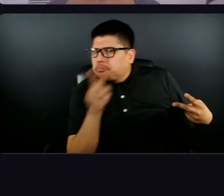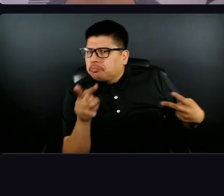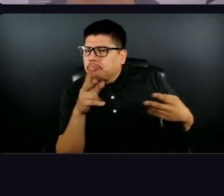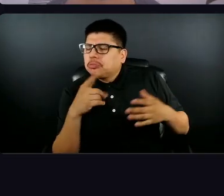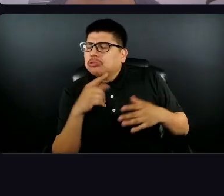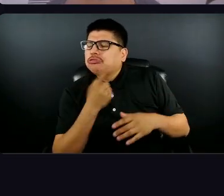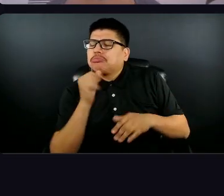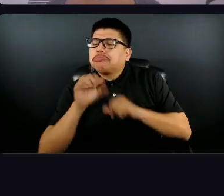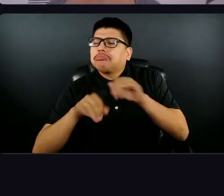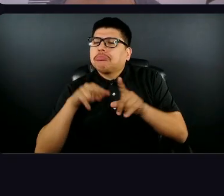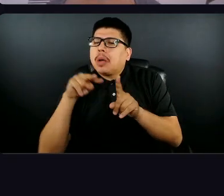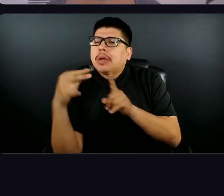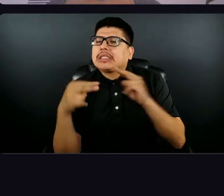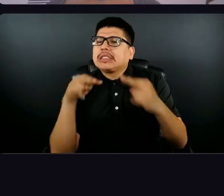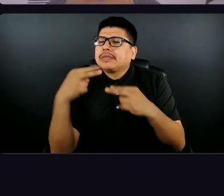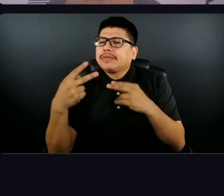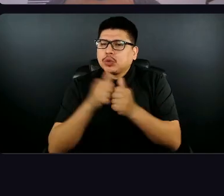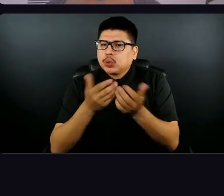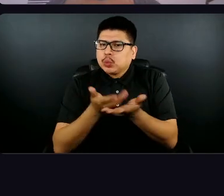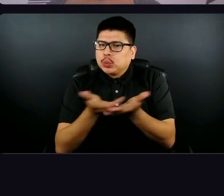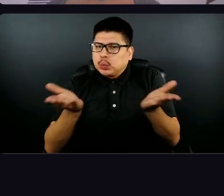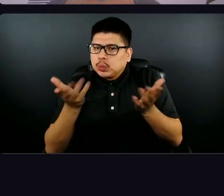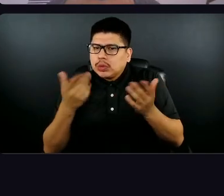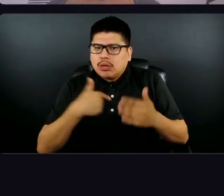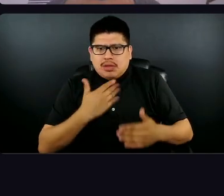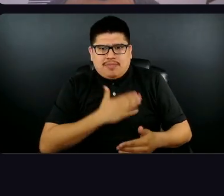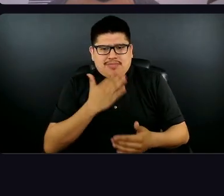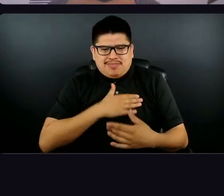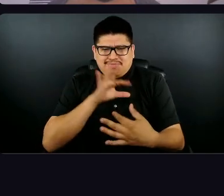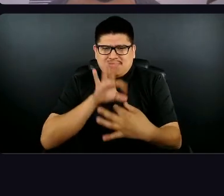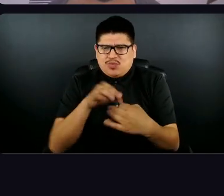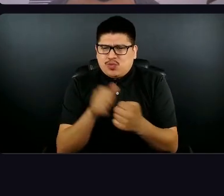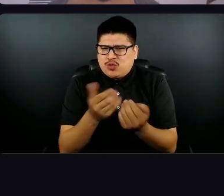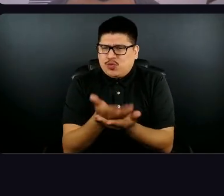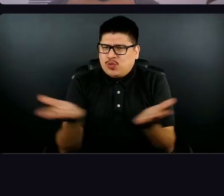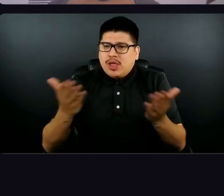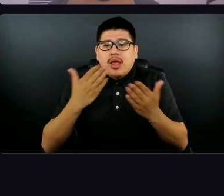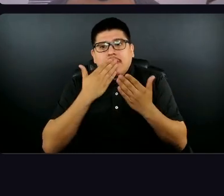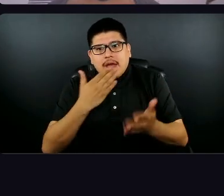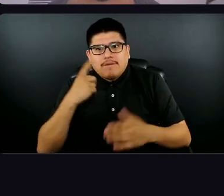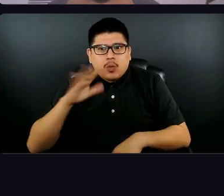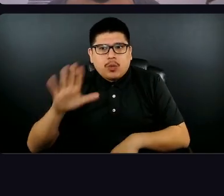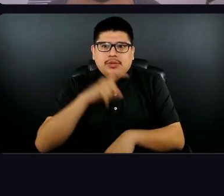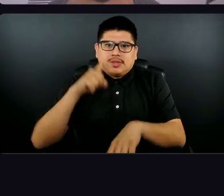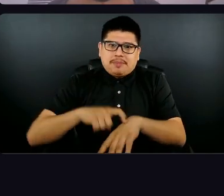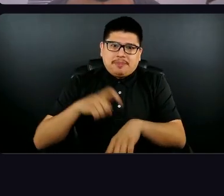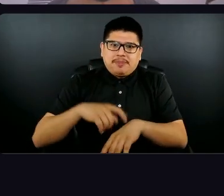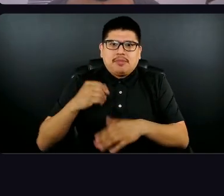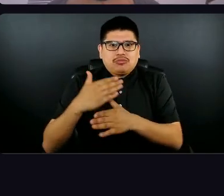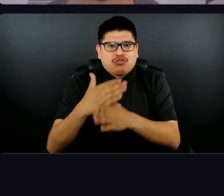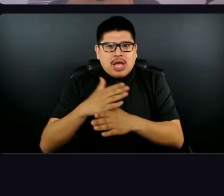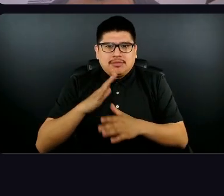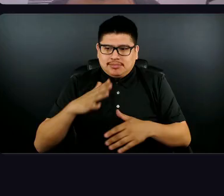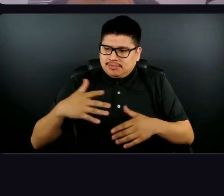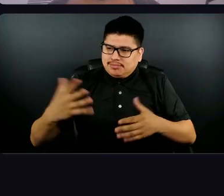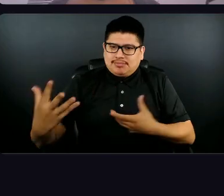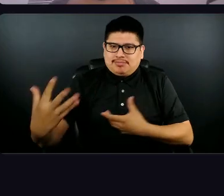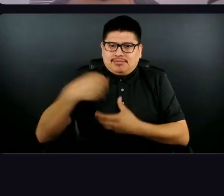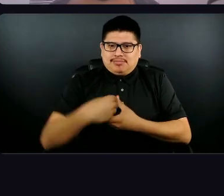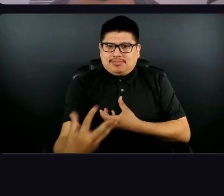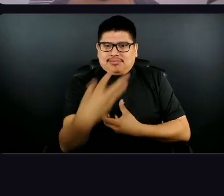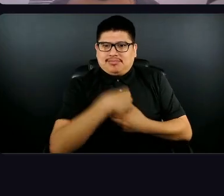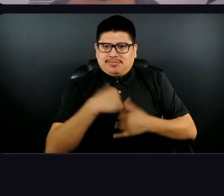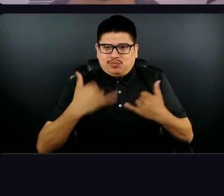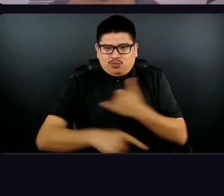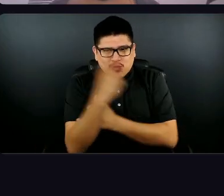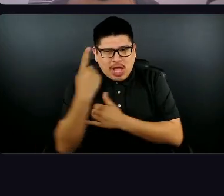y'all. So definitely happy to connect with y'all. Thank you for your time and for sharing space with me today and for learning a bit of